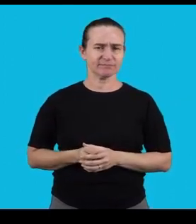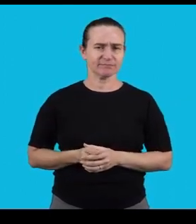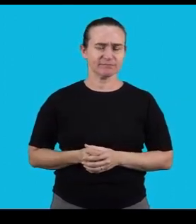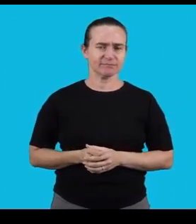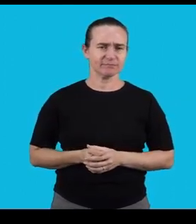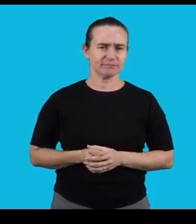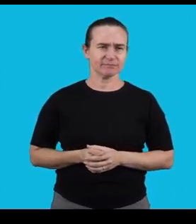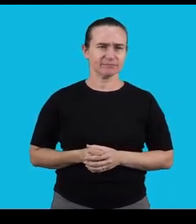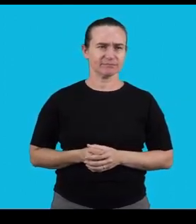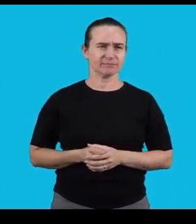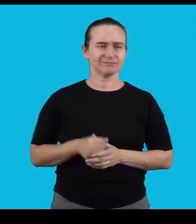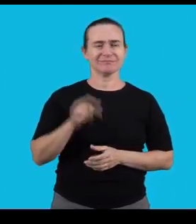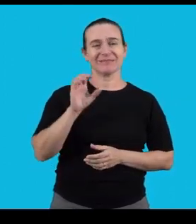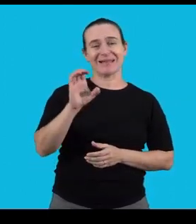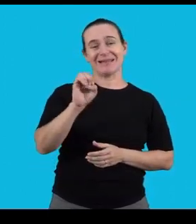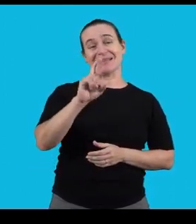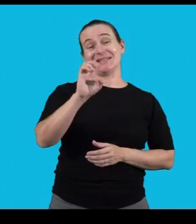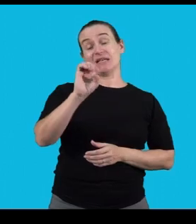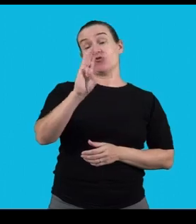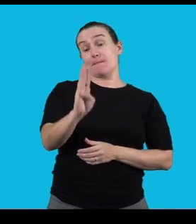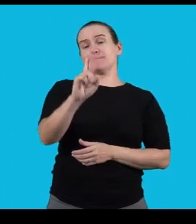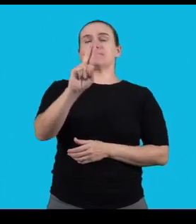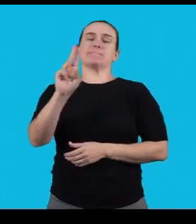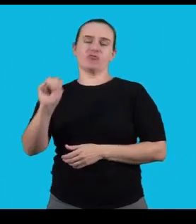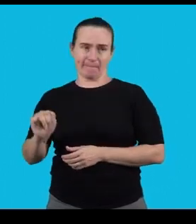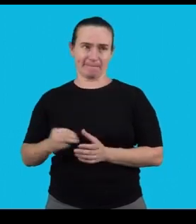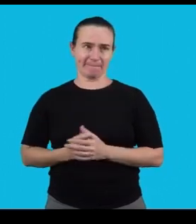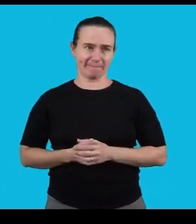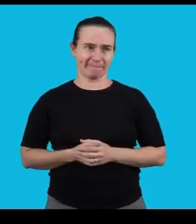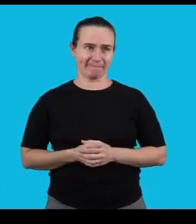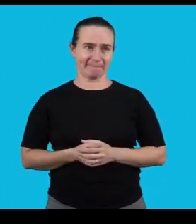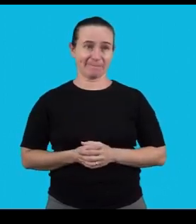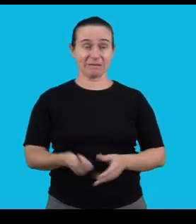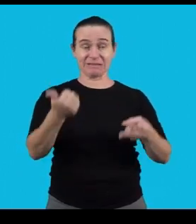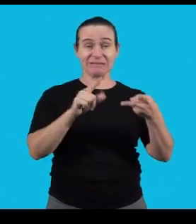type of the part of the brain is the cerebrum.